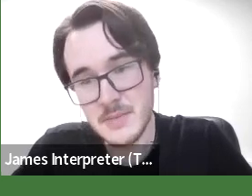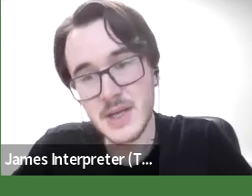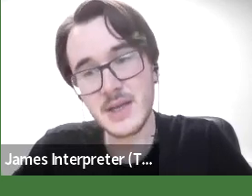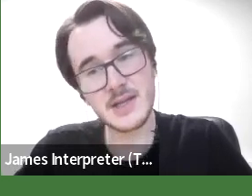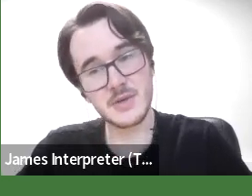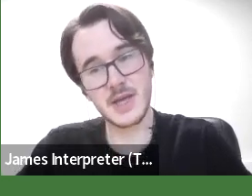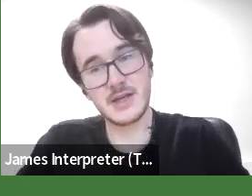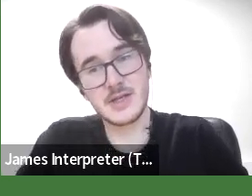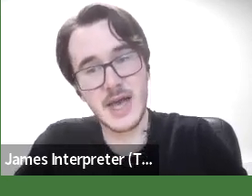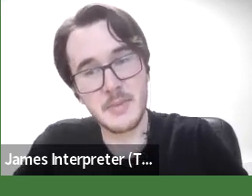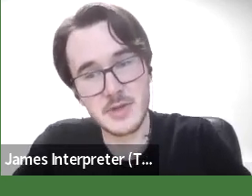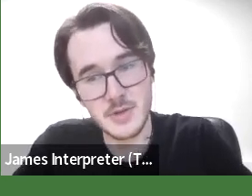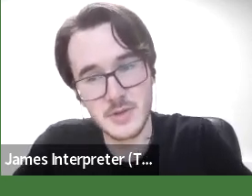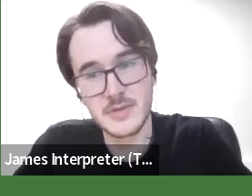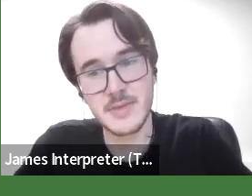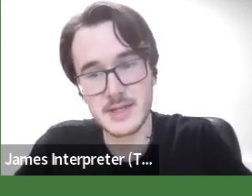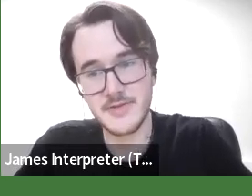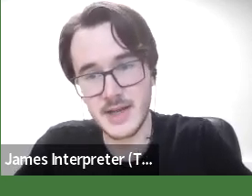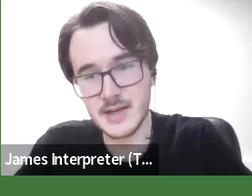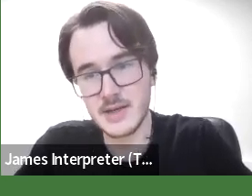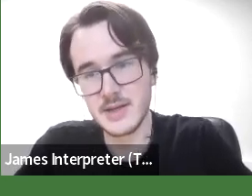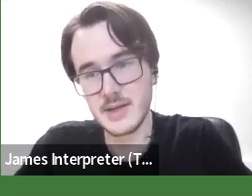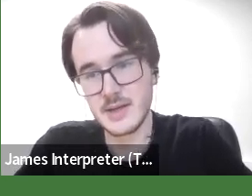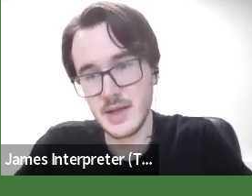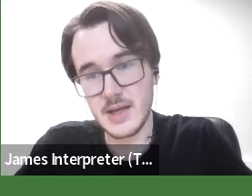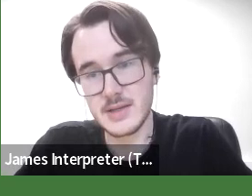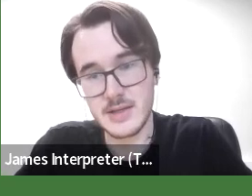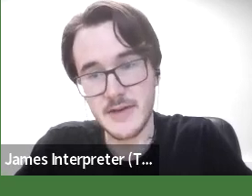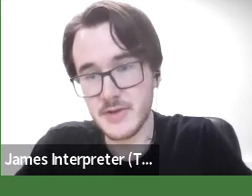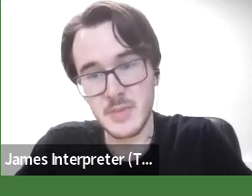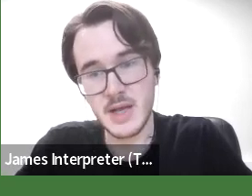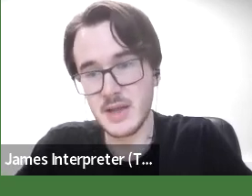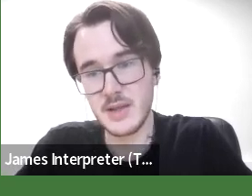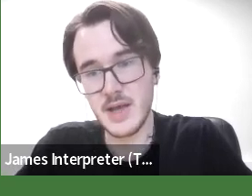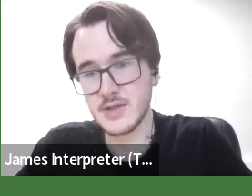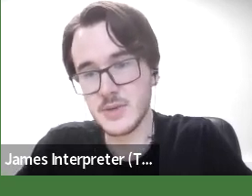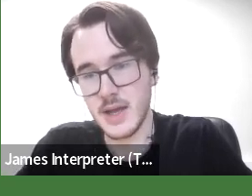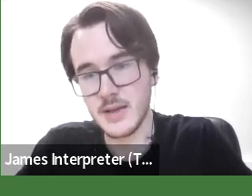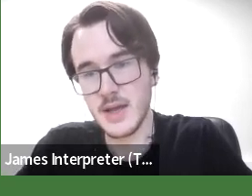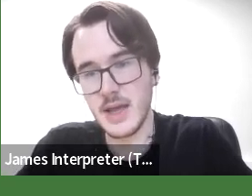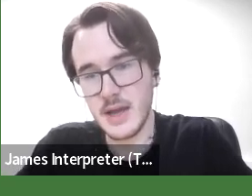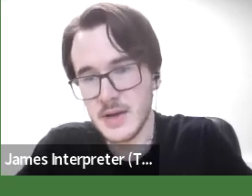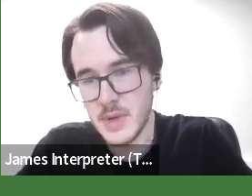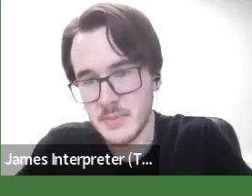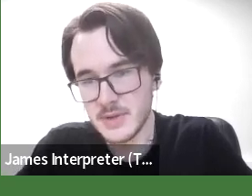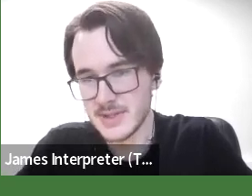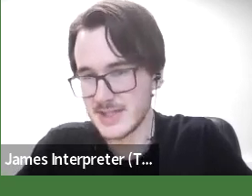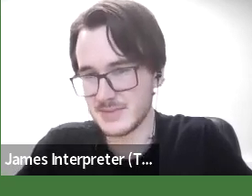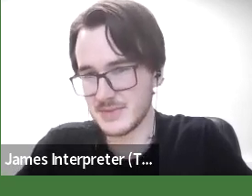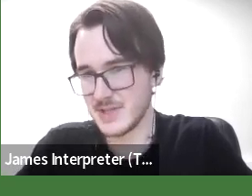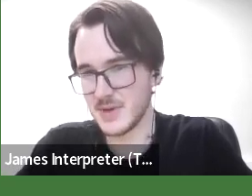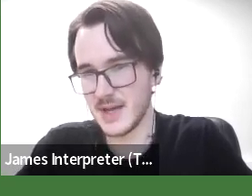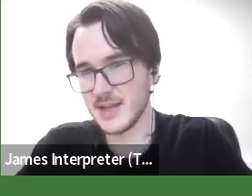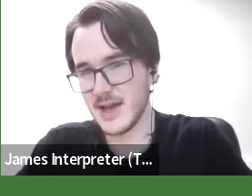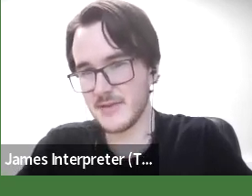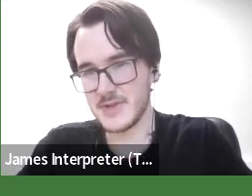meeting somebody, it's okay just to tap on the shoulder, that's fine. In the deaf community, that's okay. Hearing people,